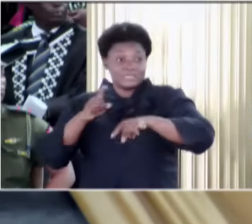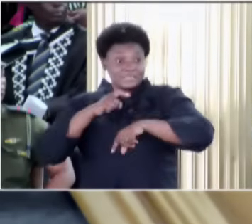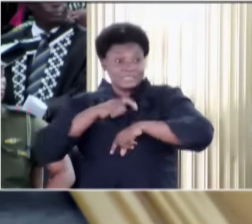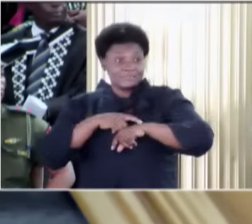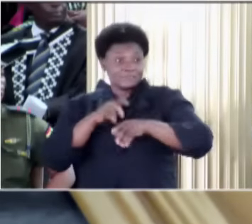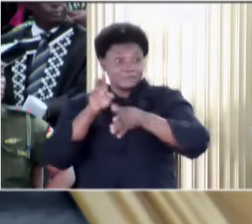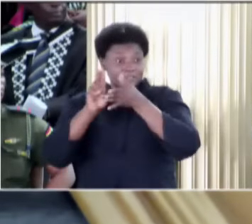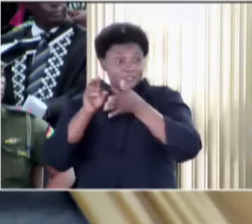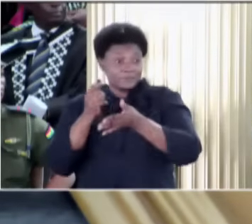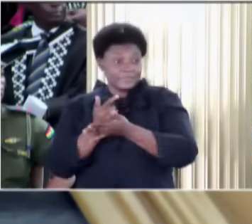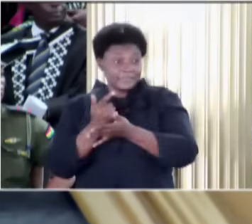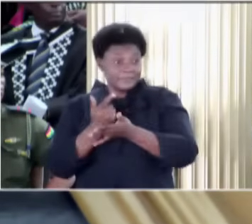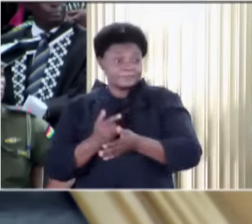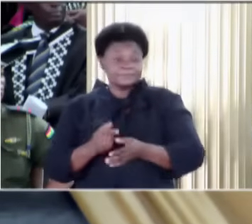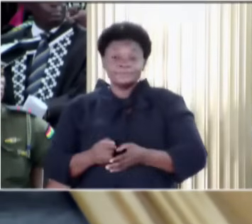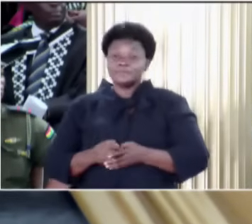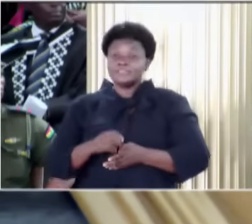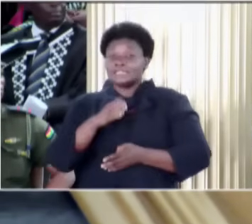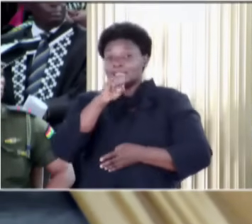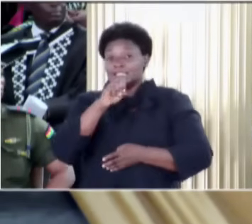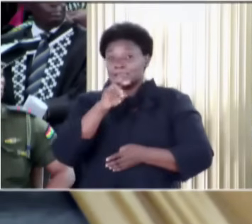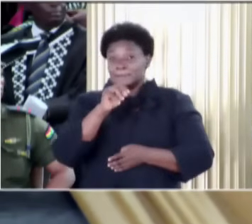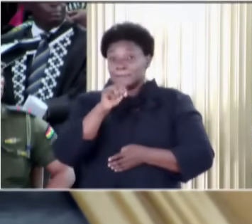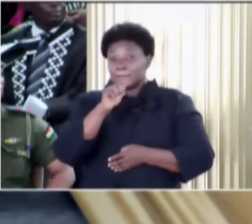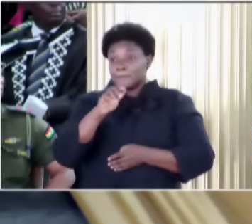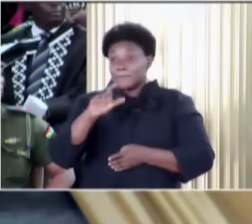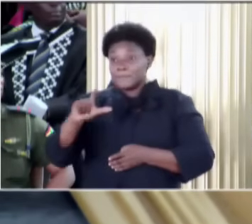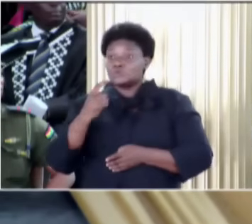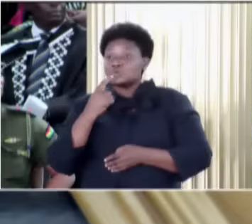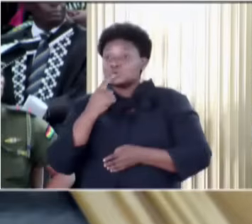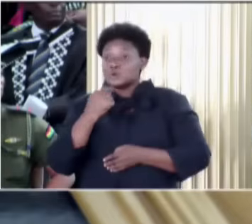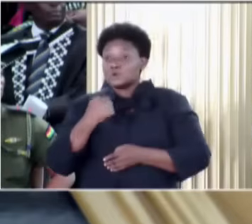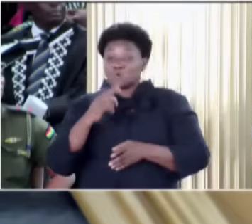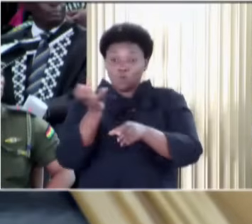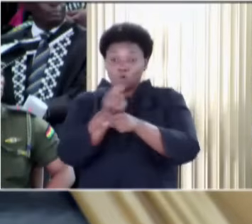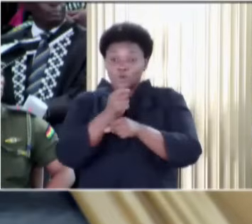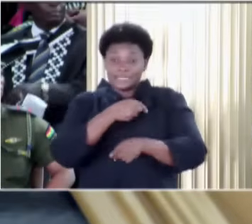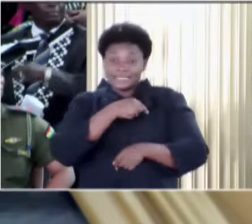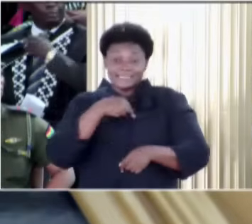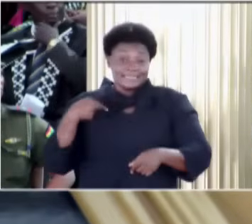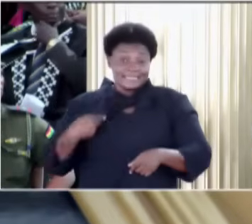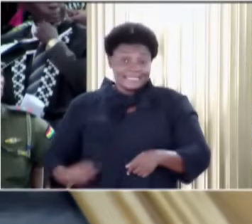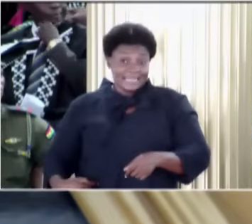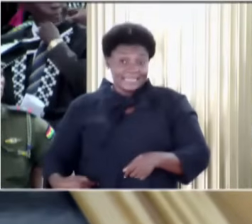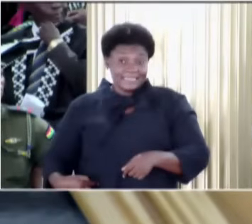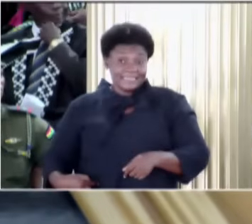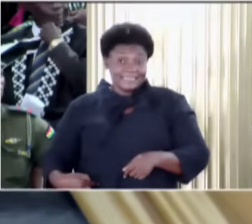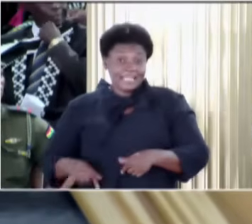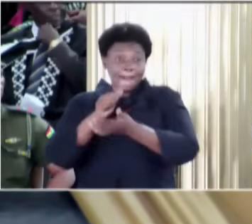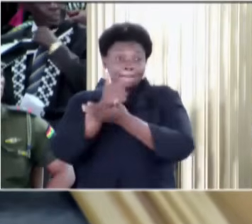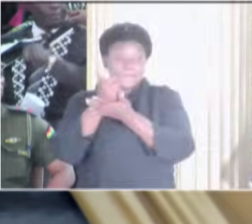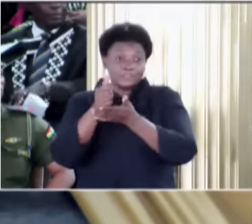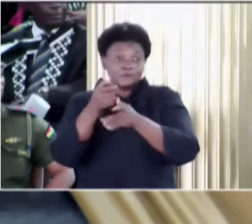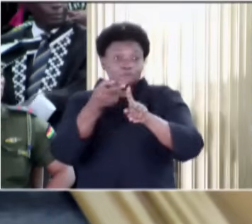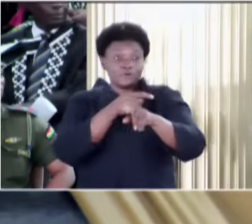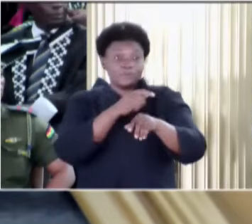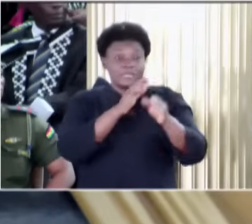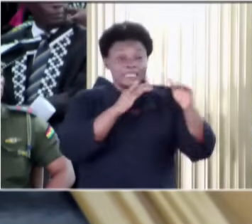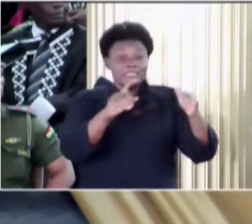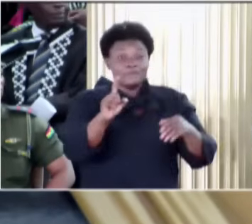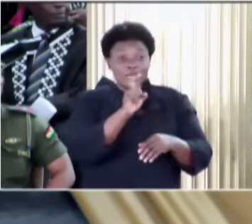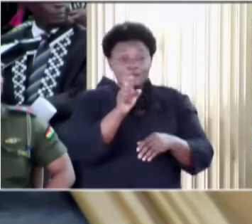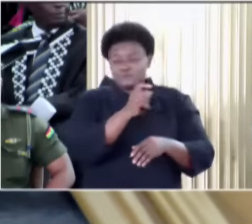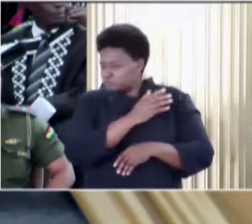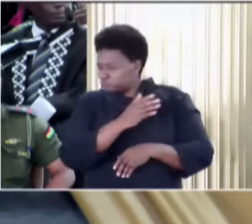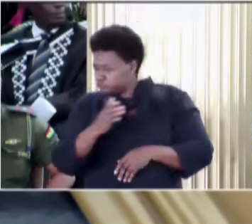Ghana, Emmanuel won the Chinese Ambassadors Award from level 100 all the way to level